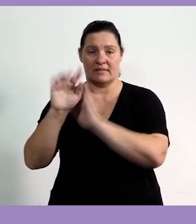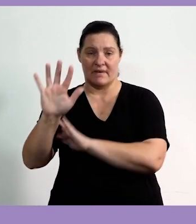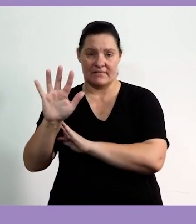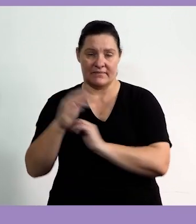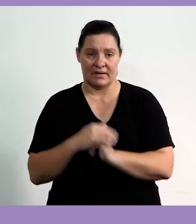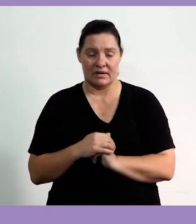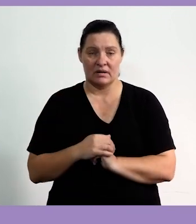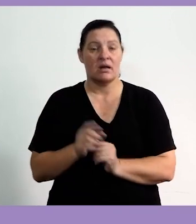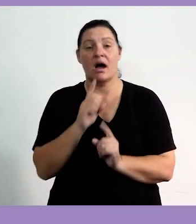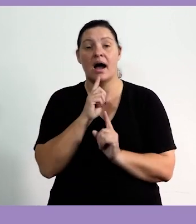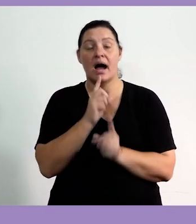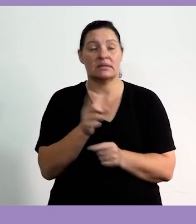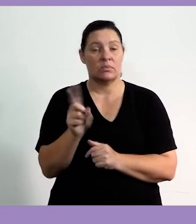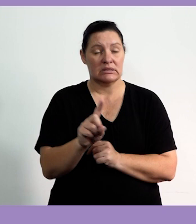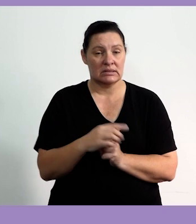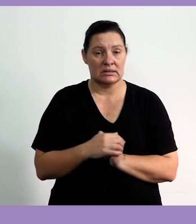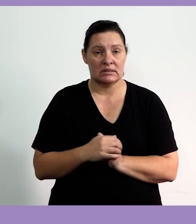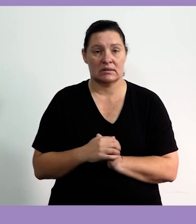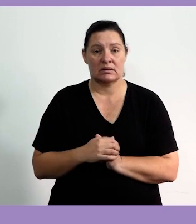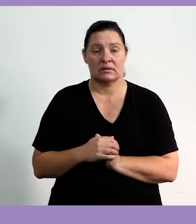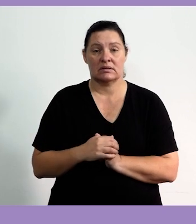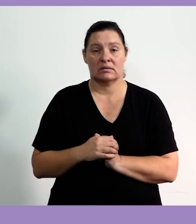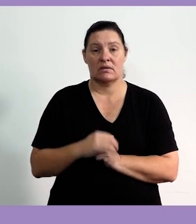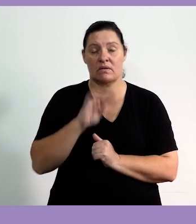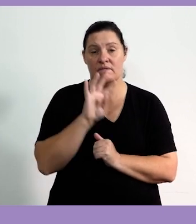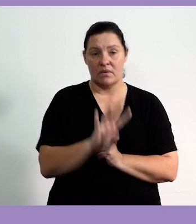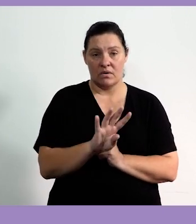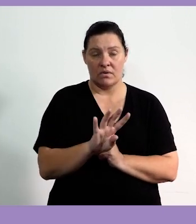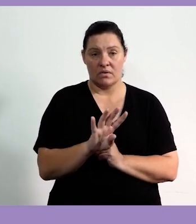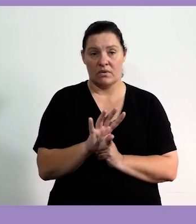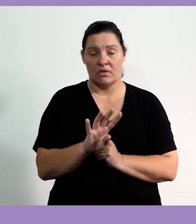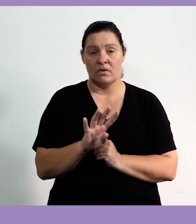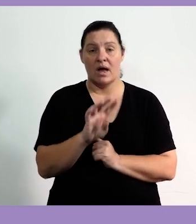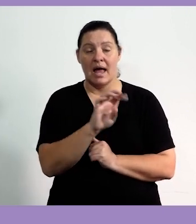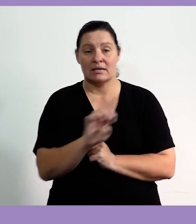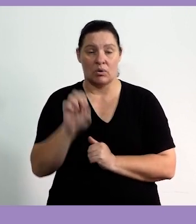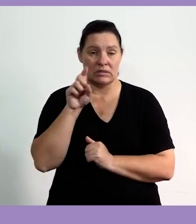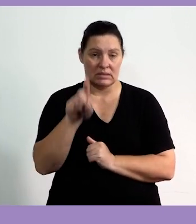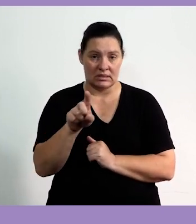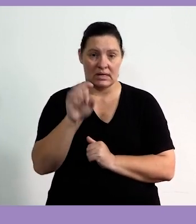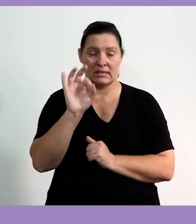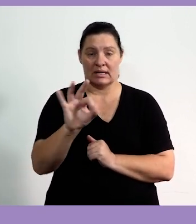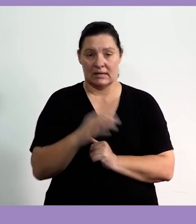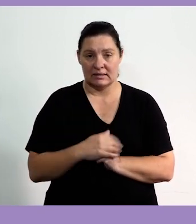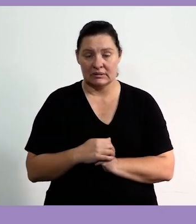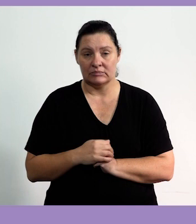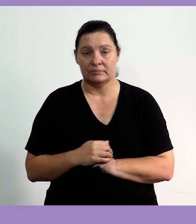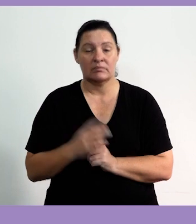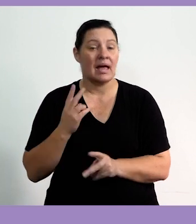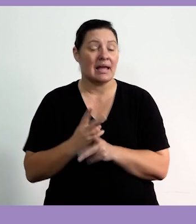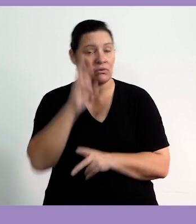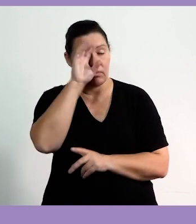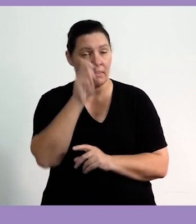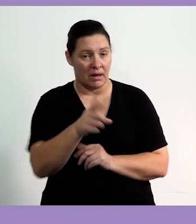8 minus 5. And our answer there is going to be 4 to the exponent